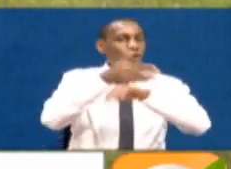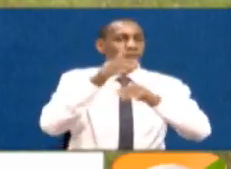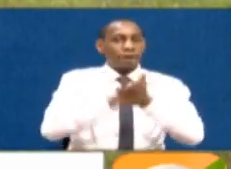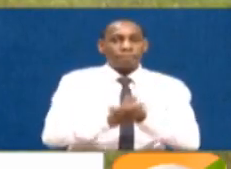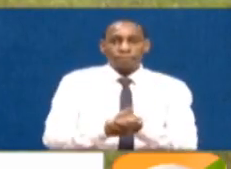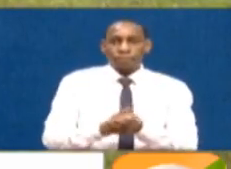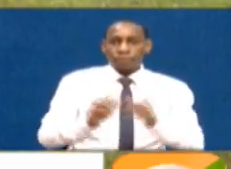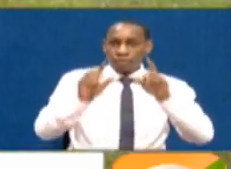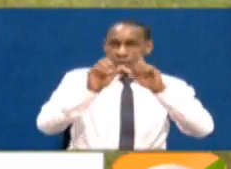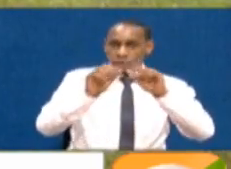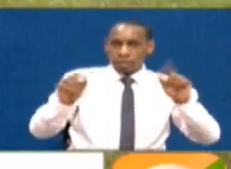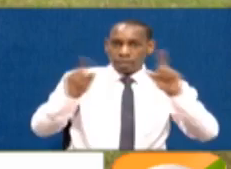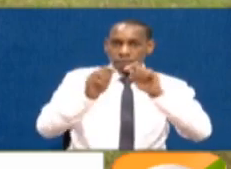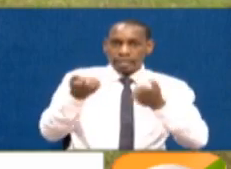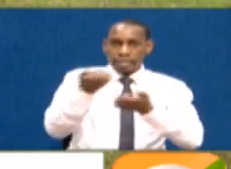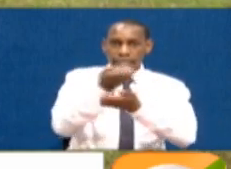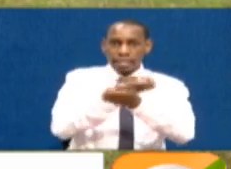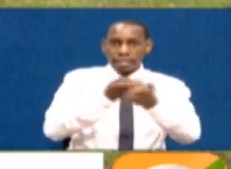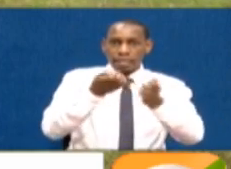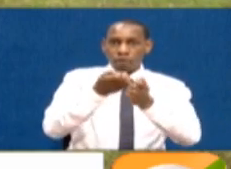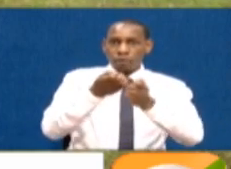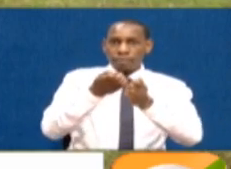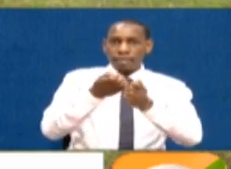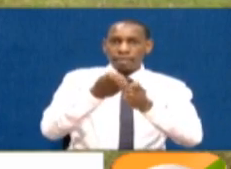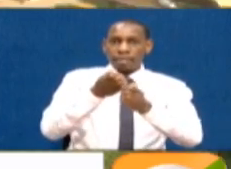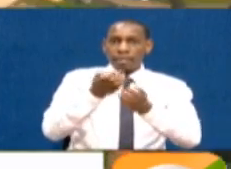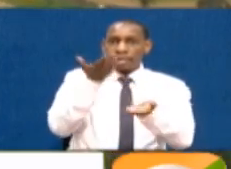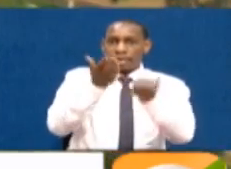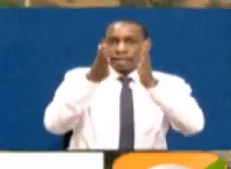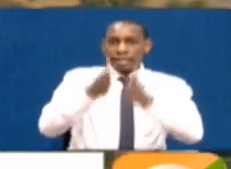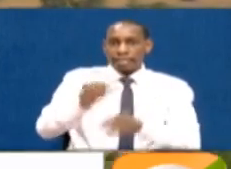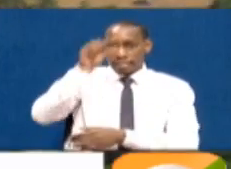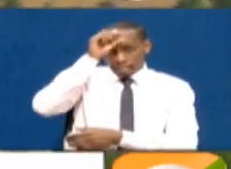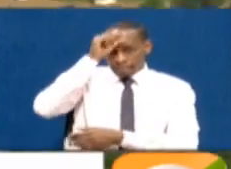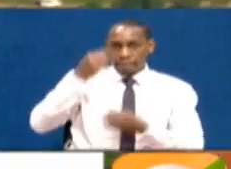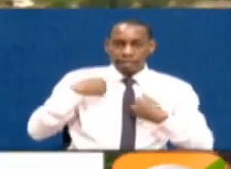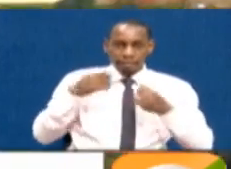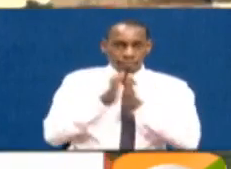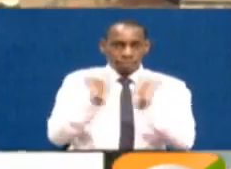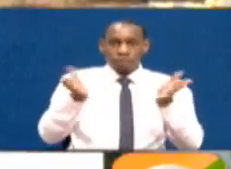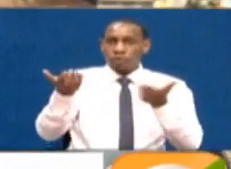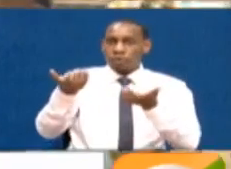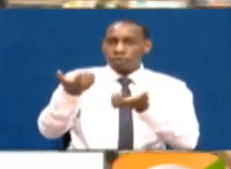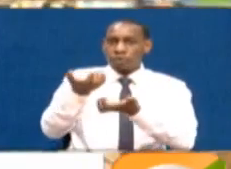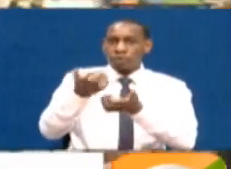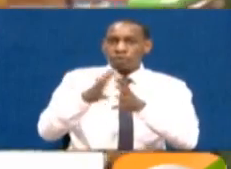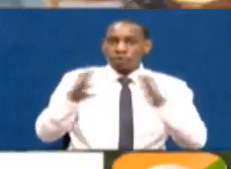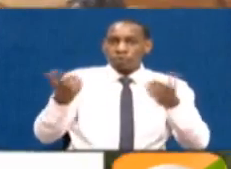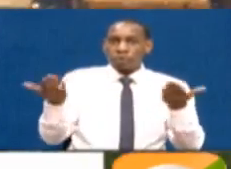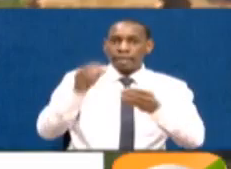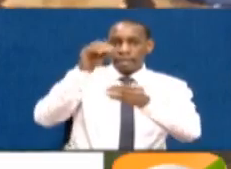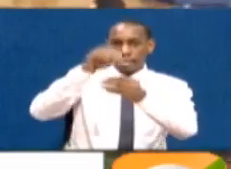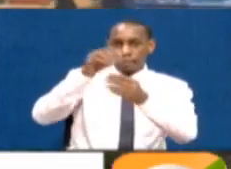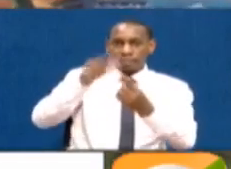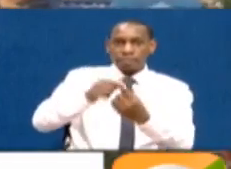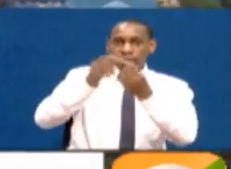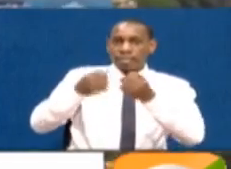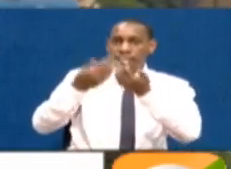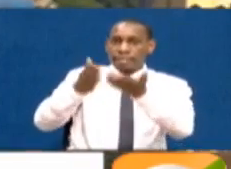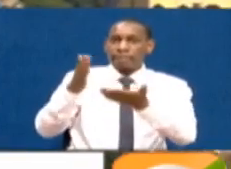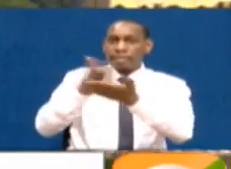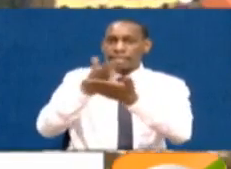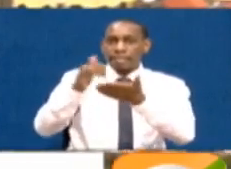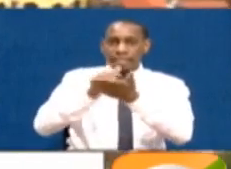According to Eliud Gathongo, an economic analyst, the government needs to engage in broad-based growth, where investment priority is given to sectors